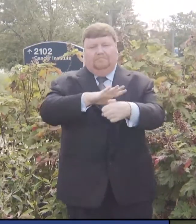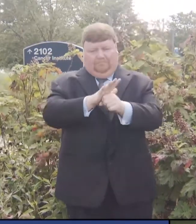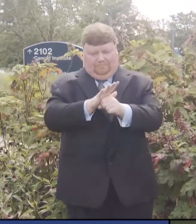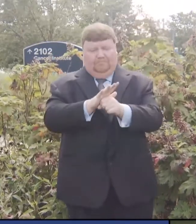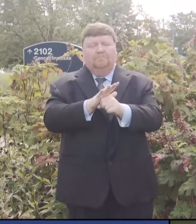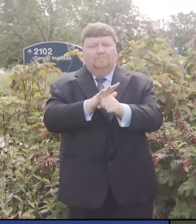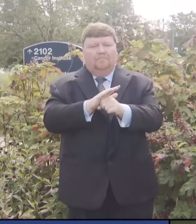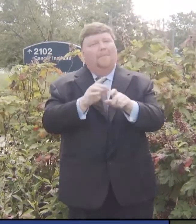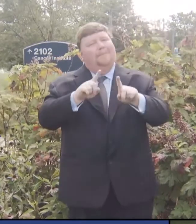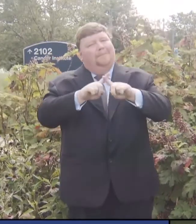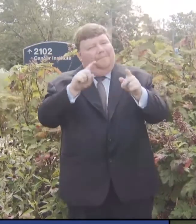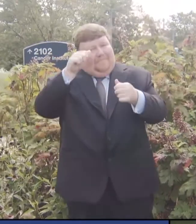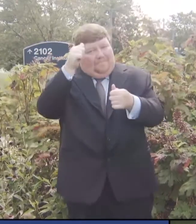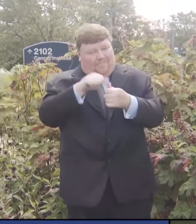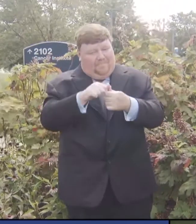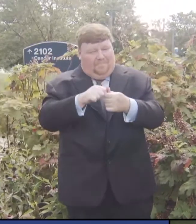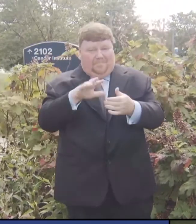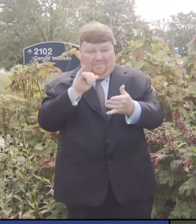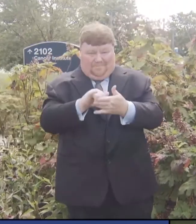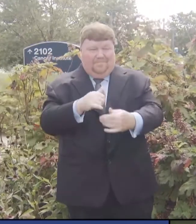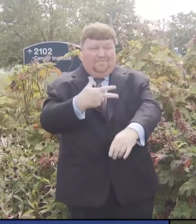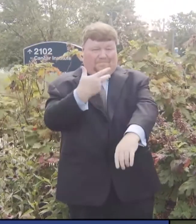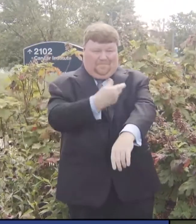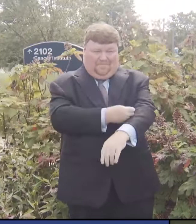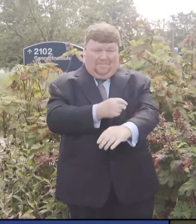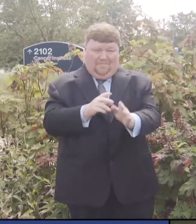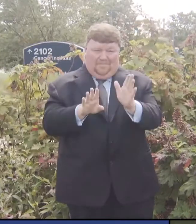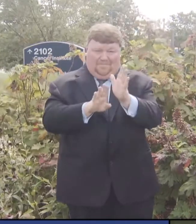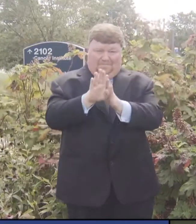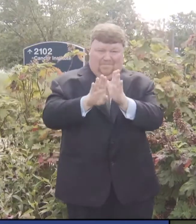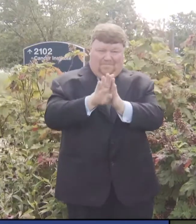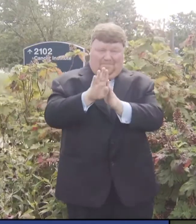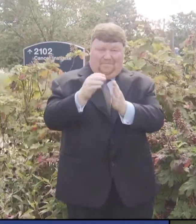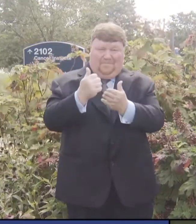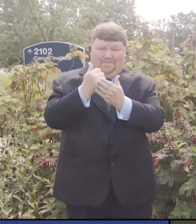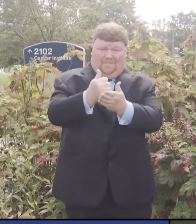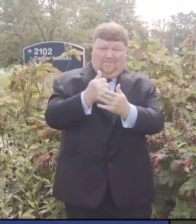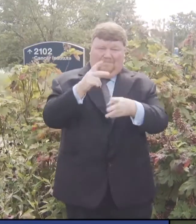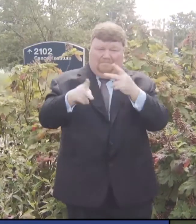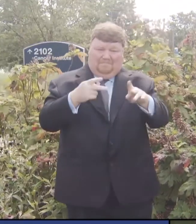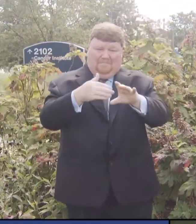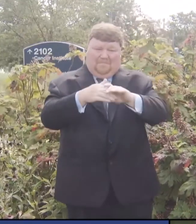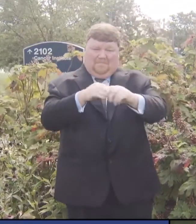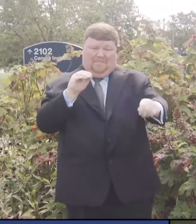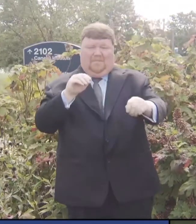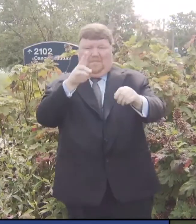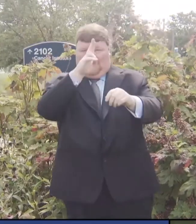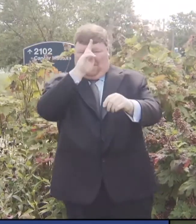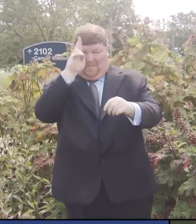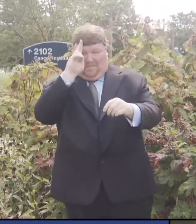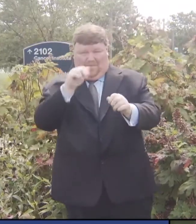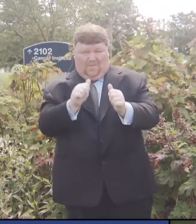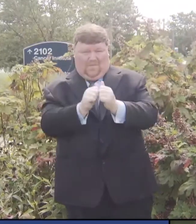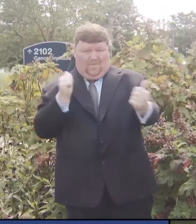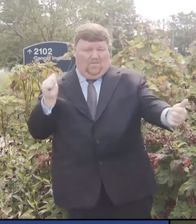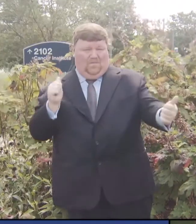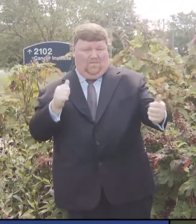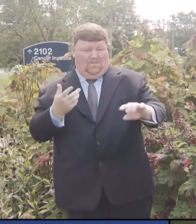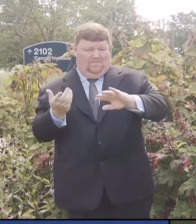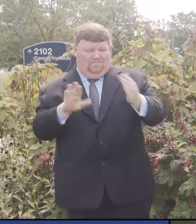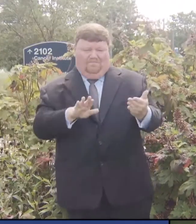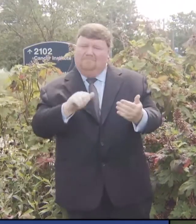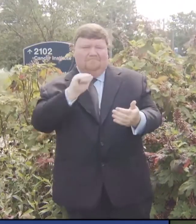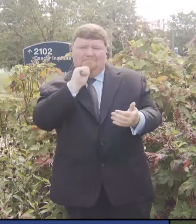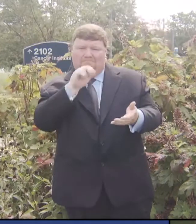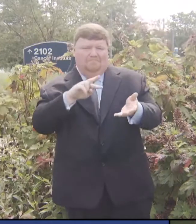to also remember that COVID-19 vaccines were developed to help people stay out of the hospital and avoid death, not just